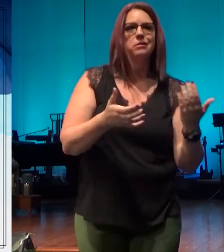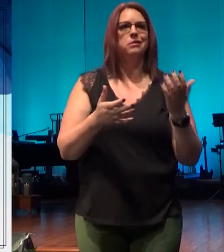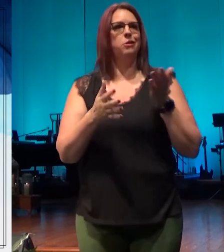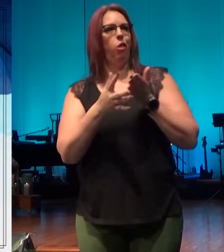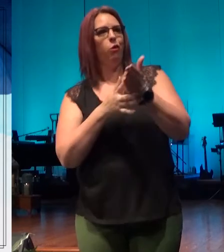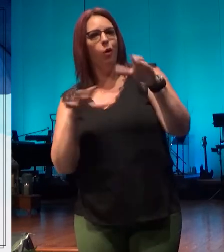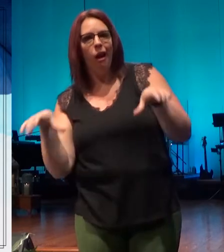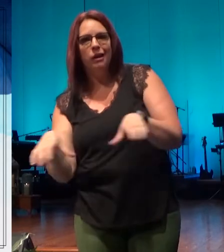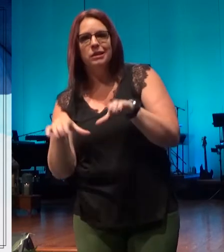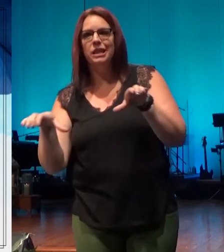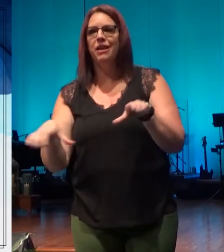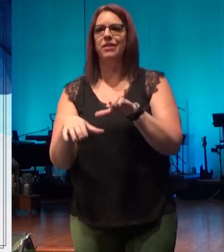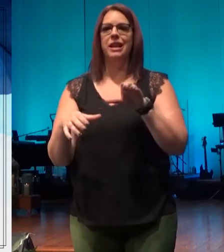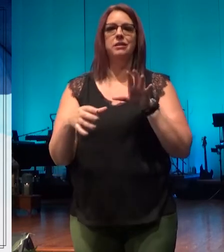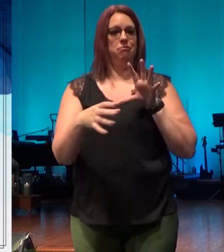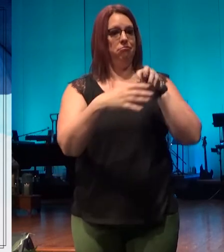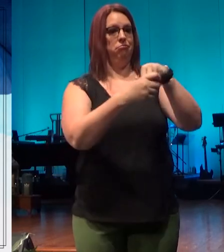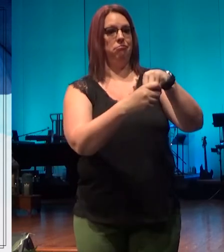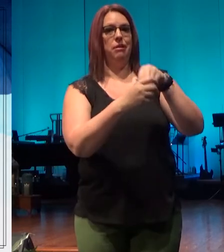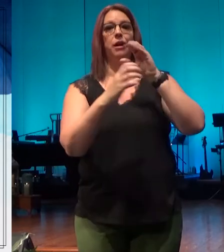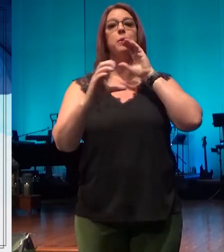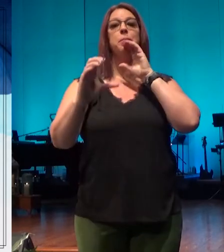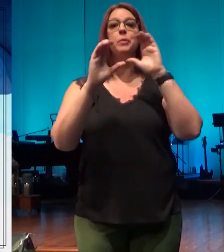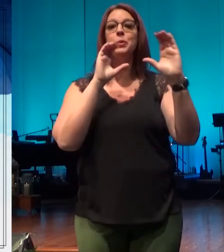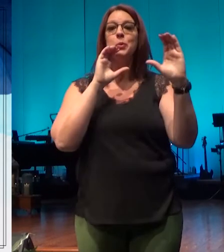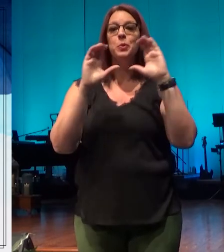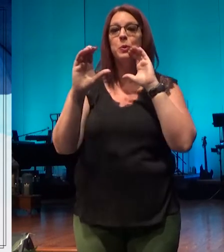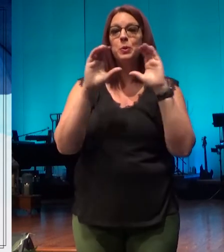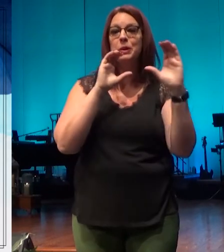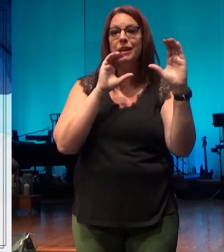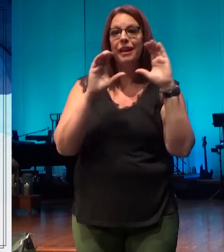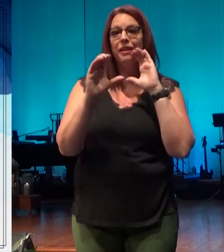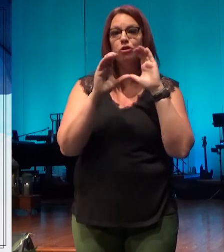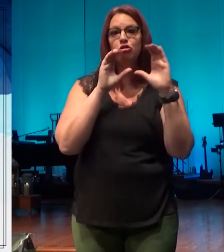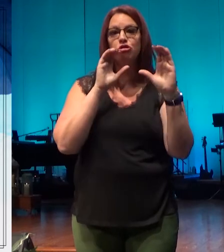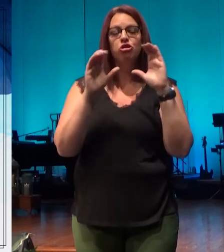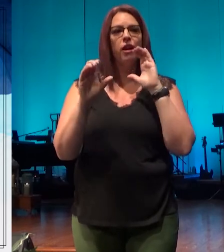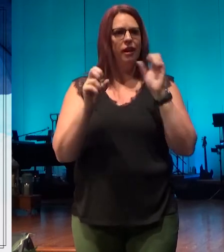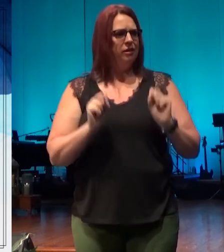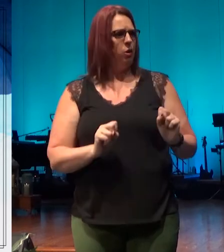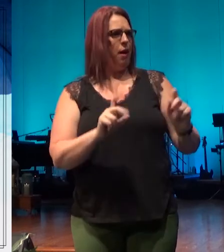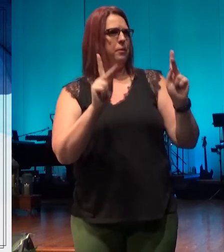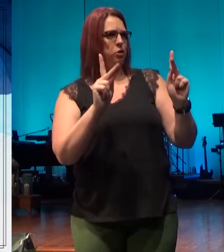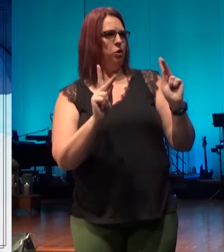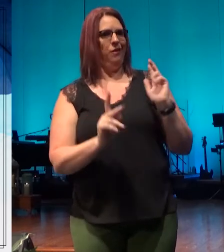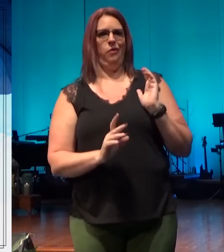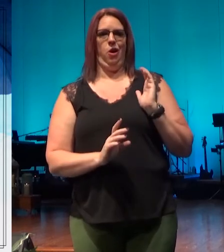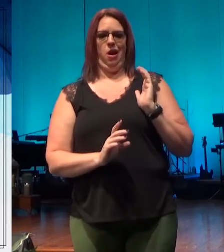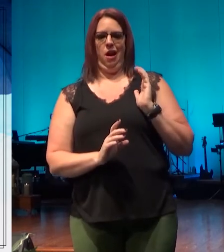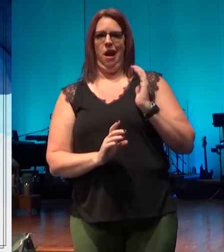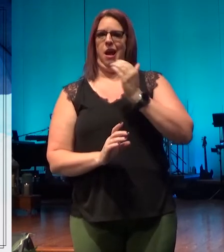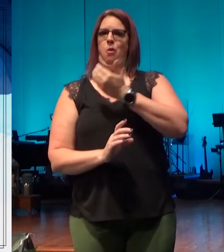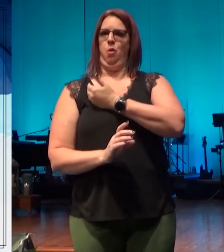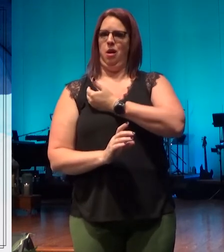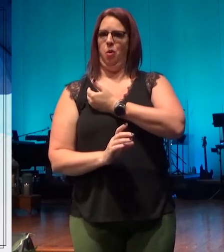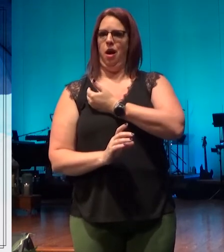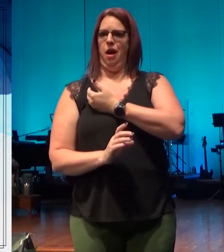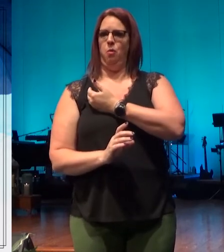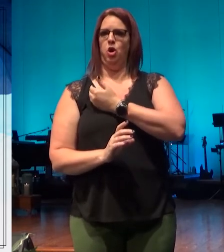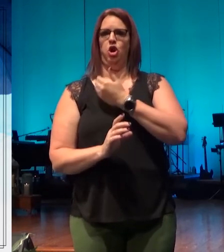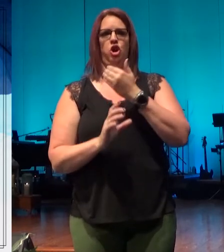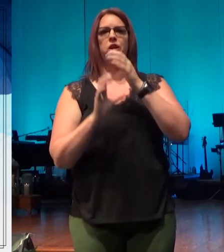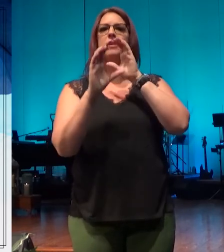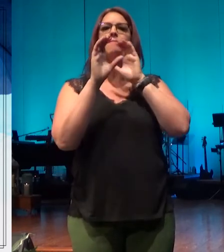we've been doing on evolved communication. It's an opportunity for us to look at the ways in which we